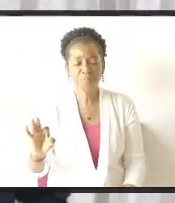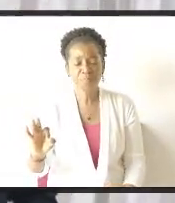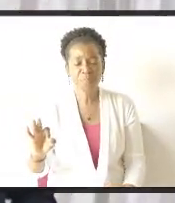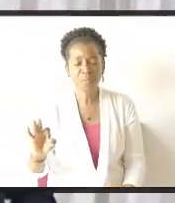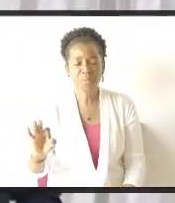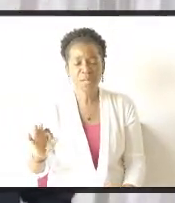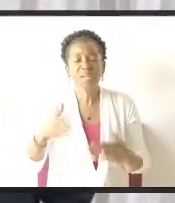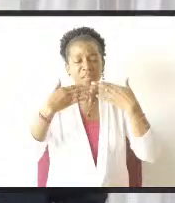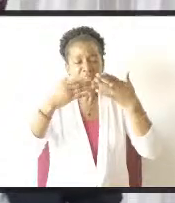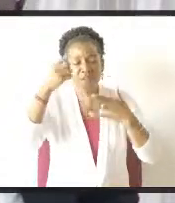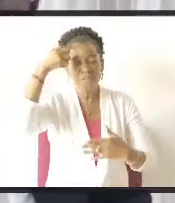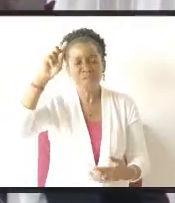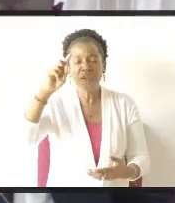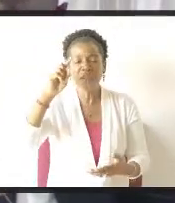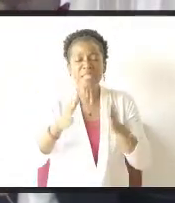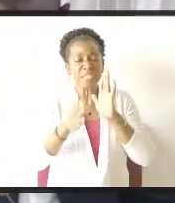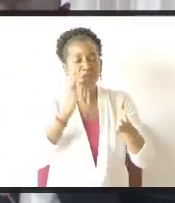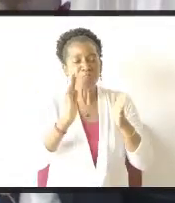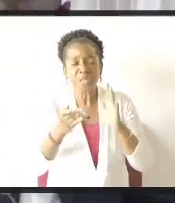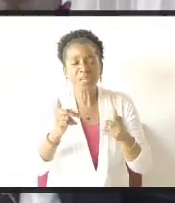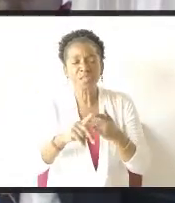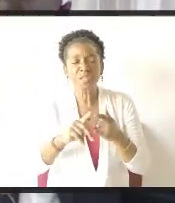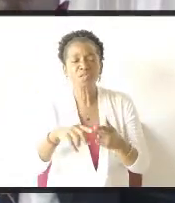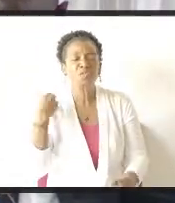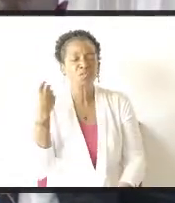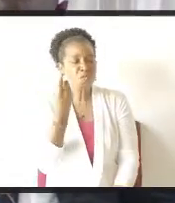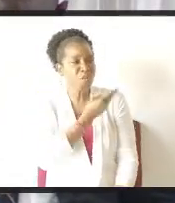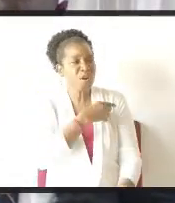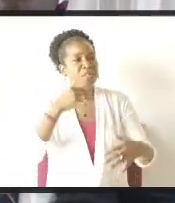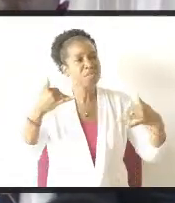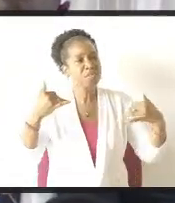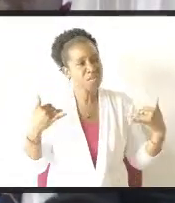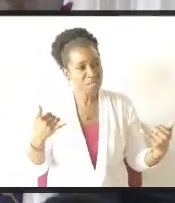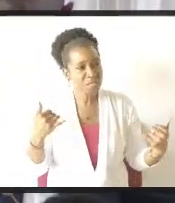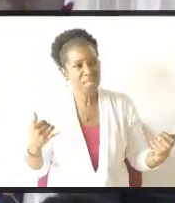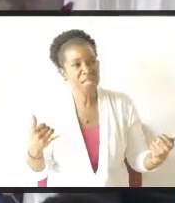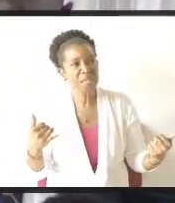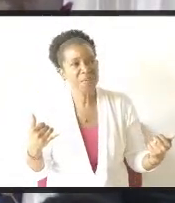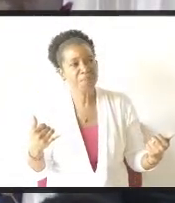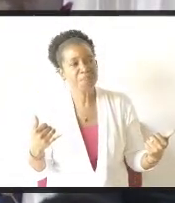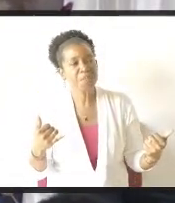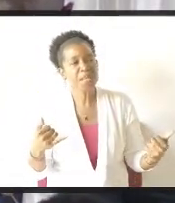Oh Lord, we pray that as your word go forth,